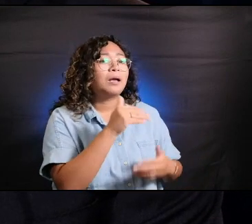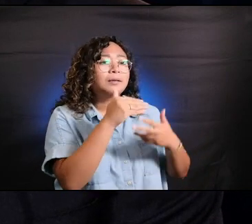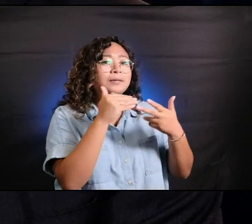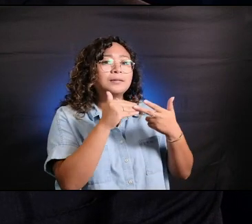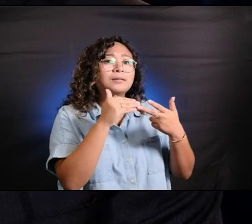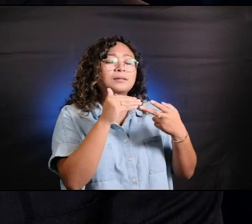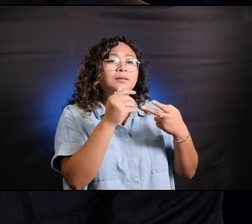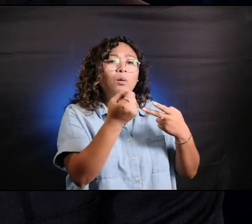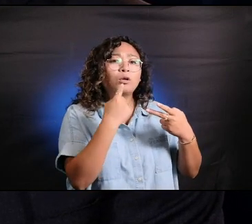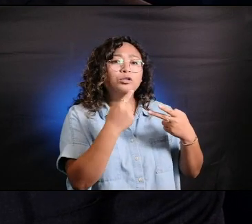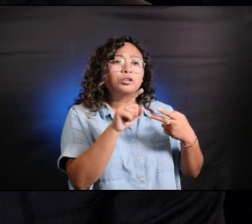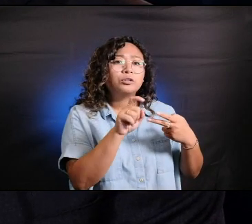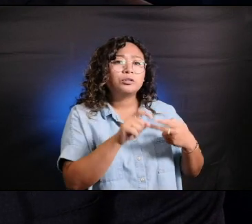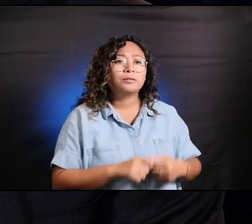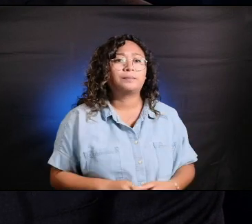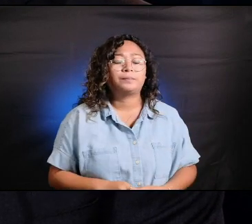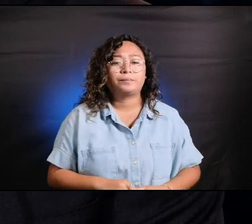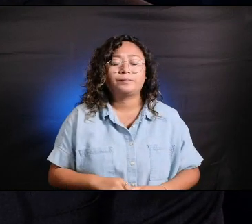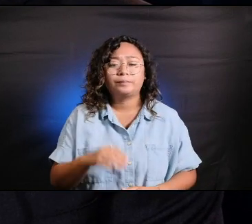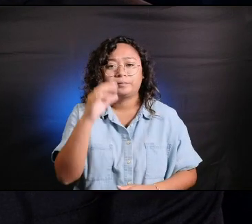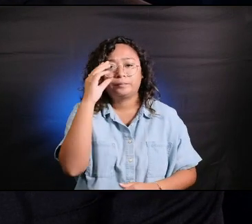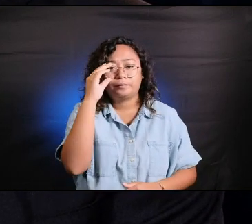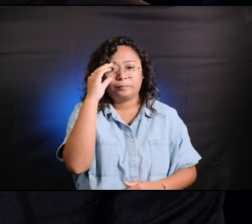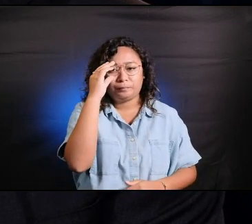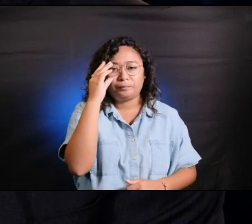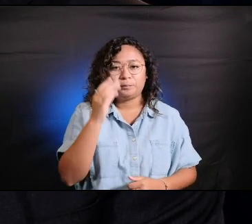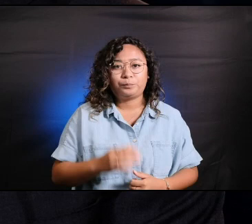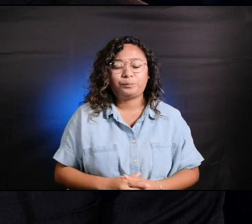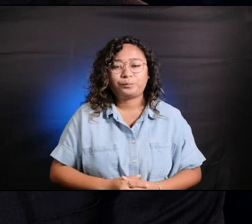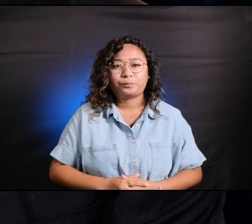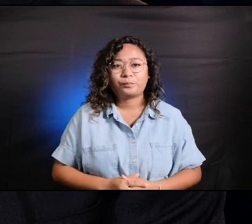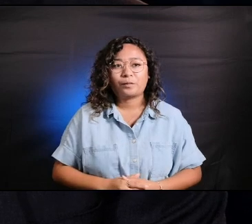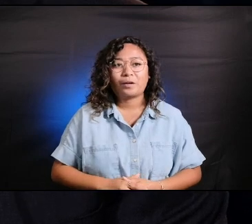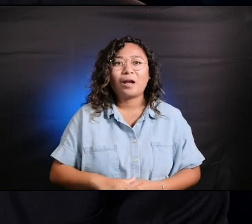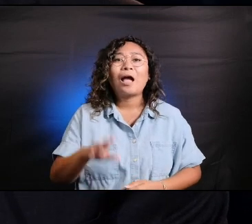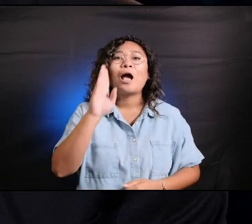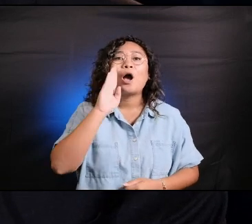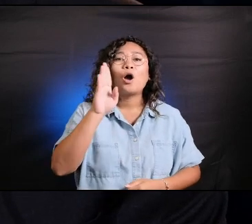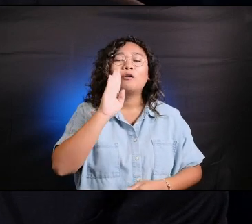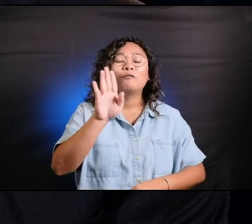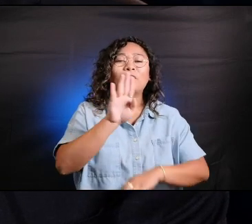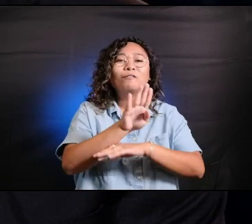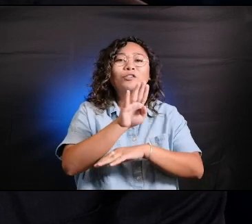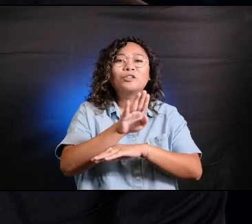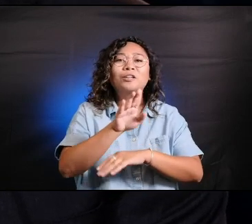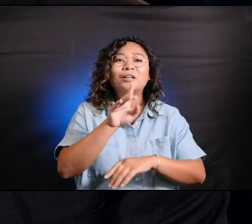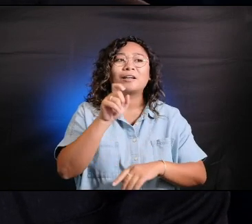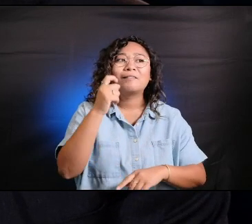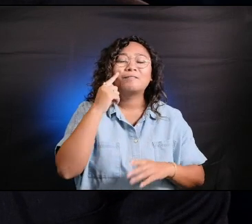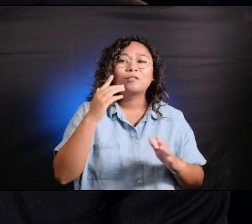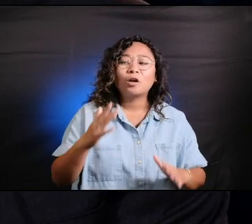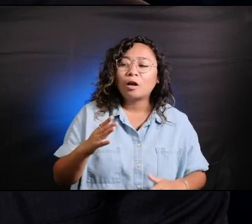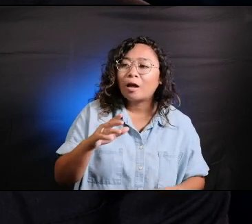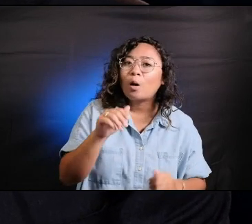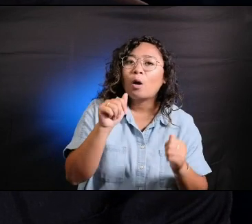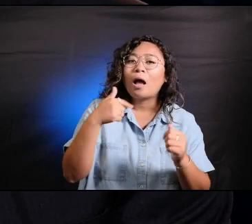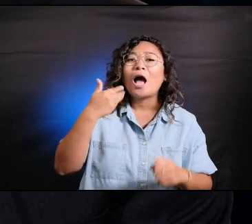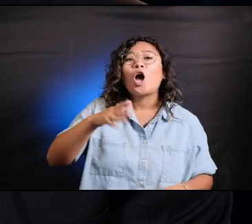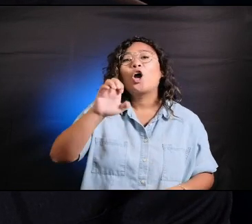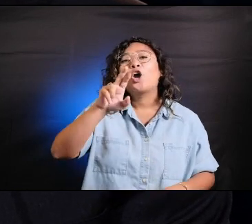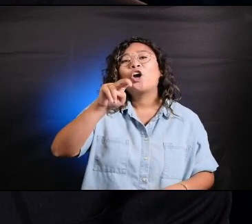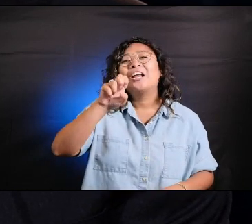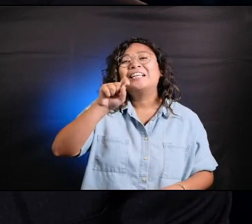great day. You too. Go ahead. Hello, good afternoon. Ernest Gilbert, VI Consortium. Hey,